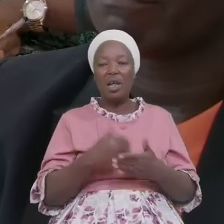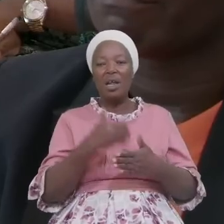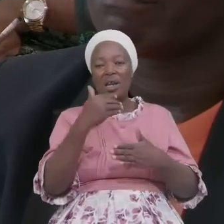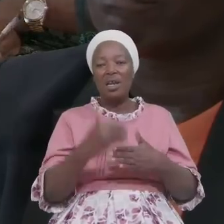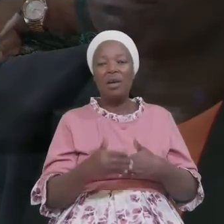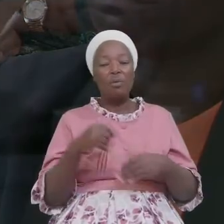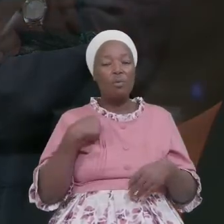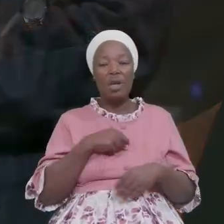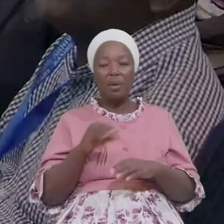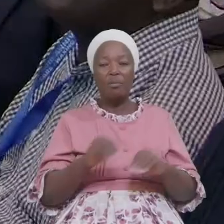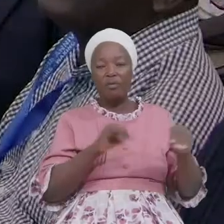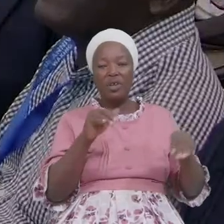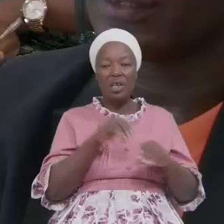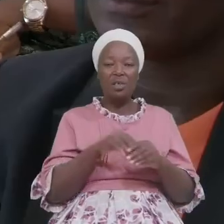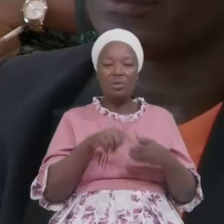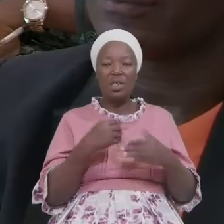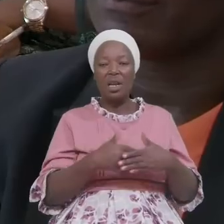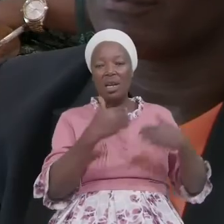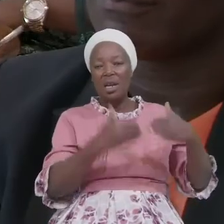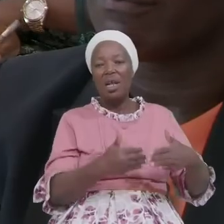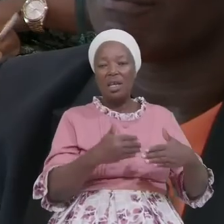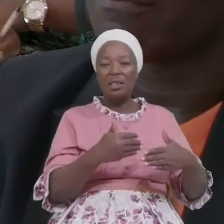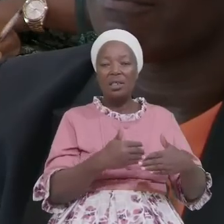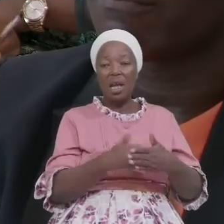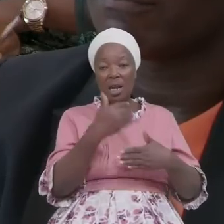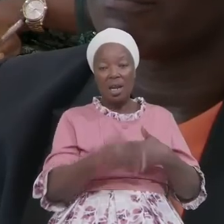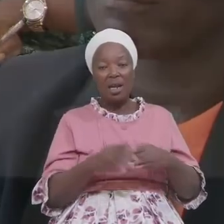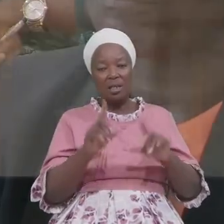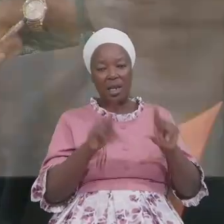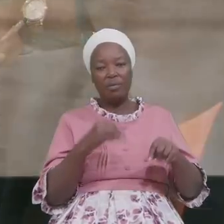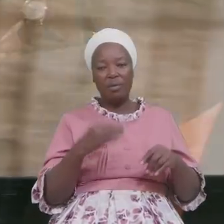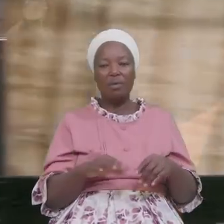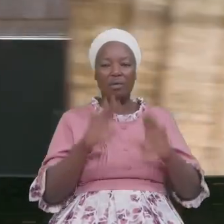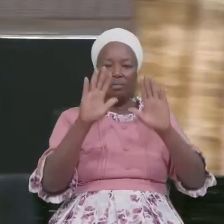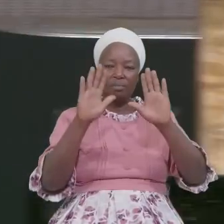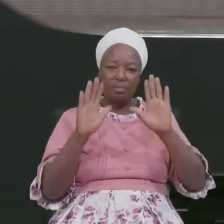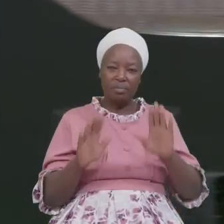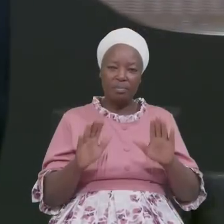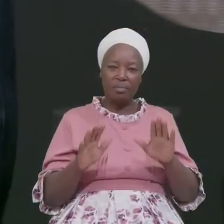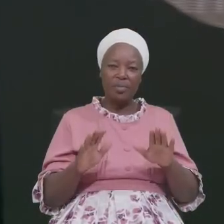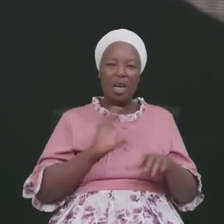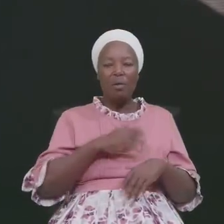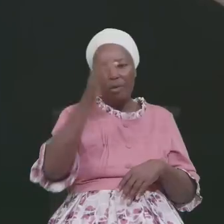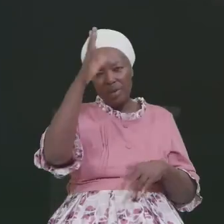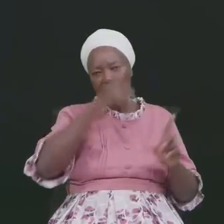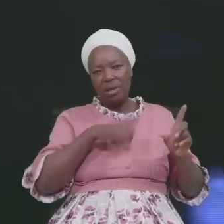of glory. I remember the ministry, not just the preaching.